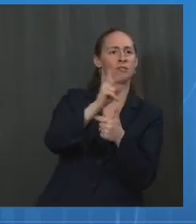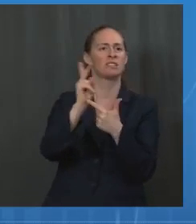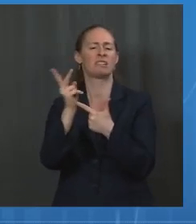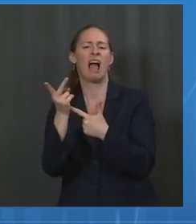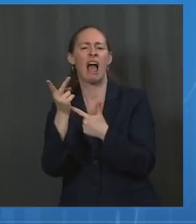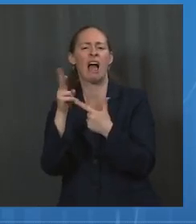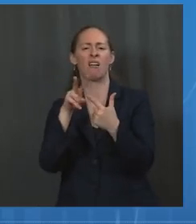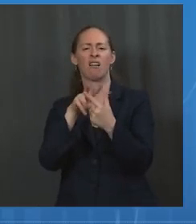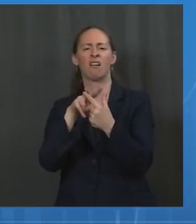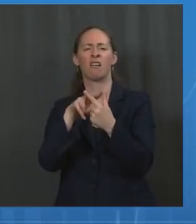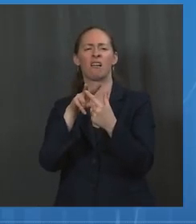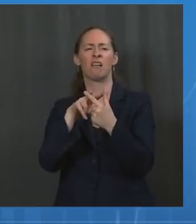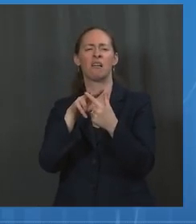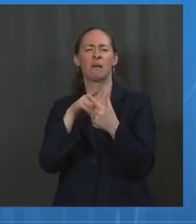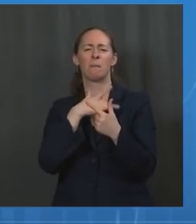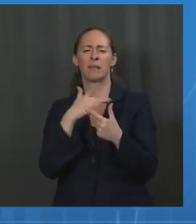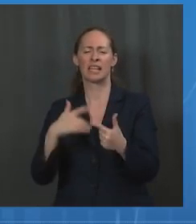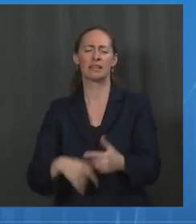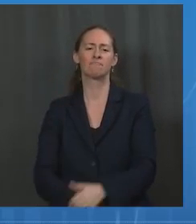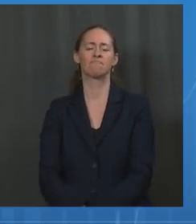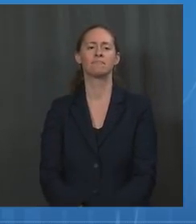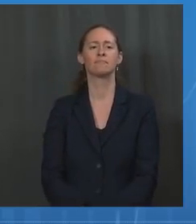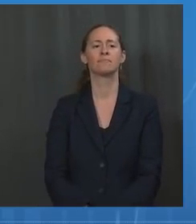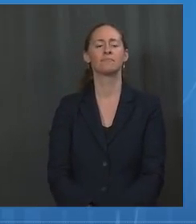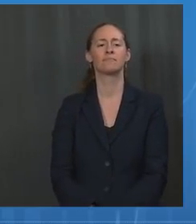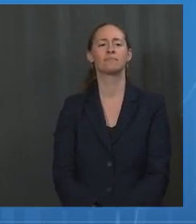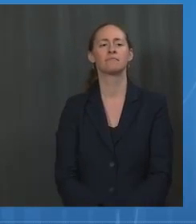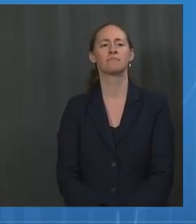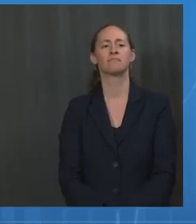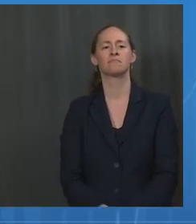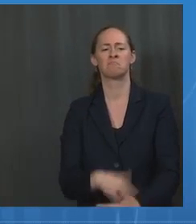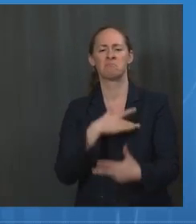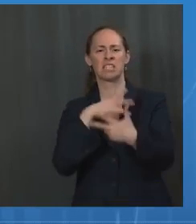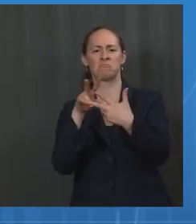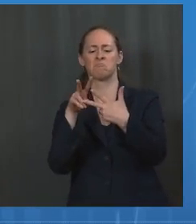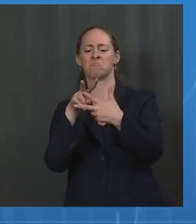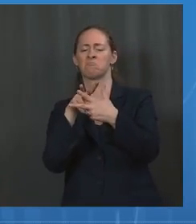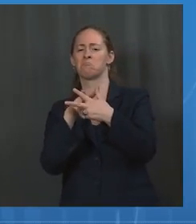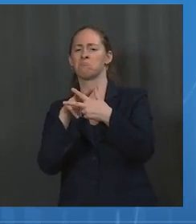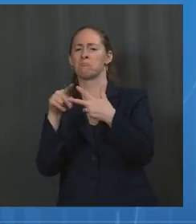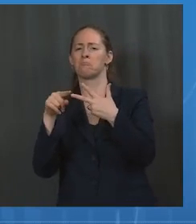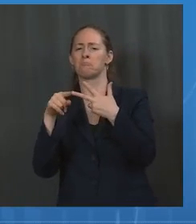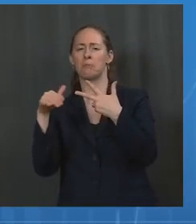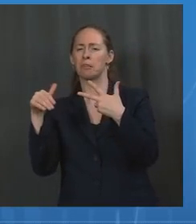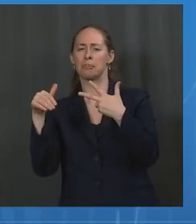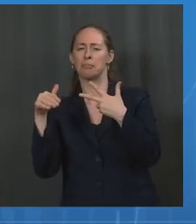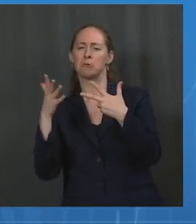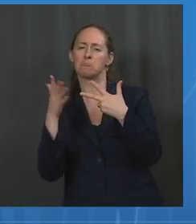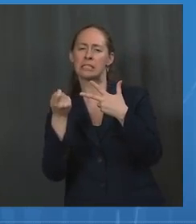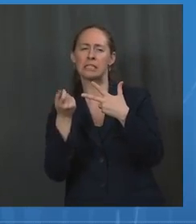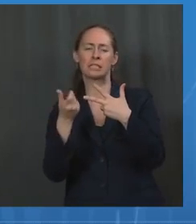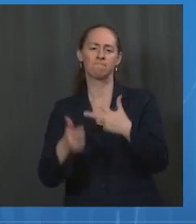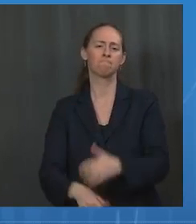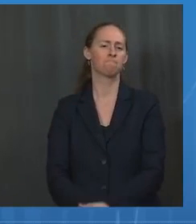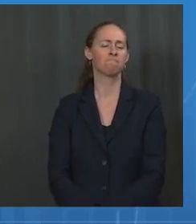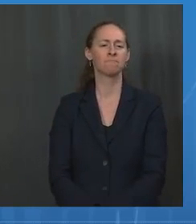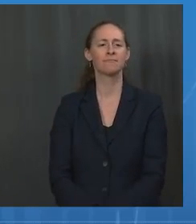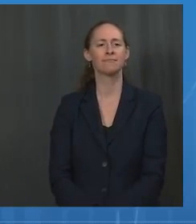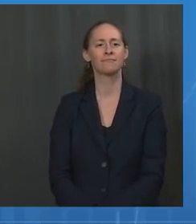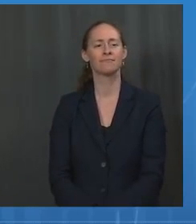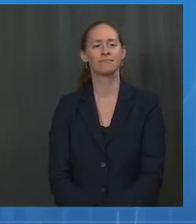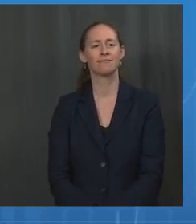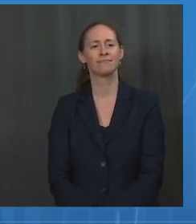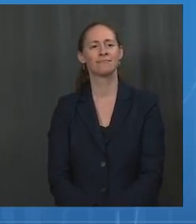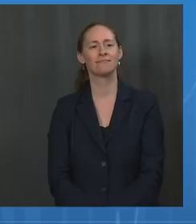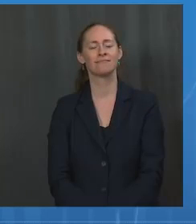to complete their first dose 3 to 4 to 5 weeks later per the plan. So the vast majority of the doses